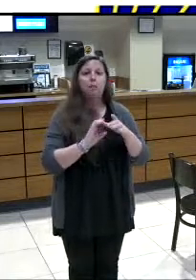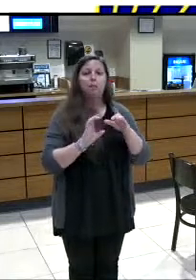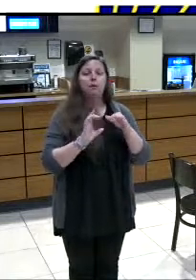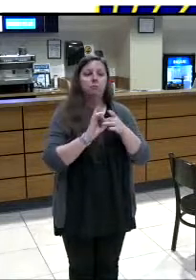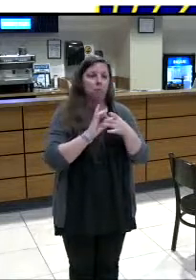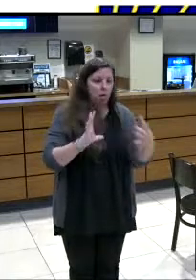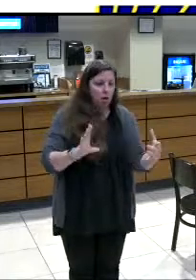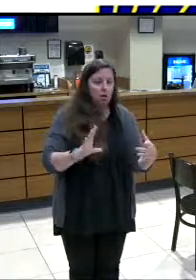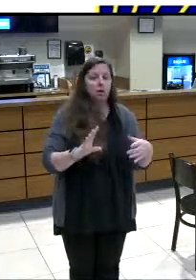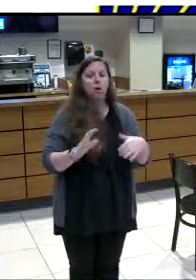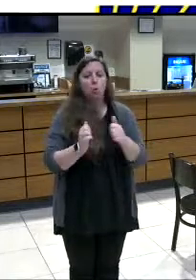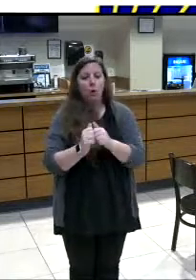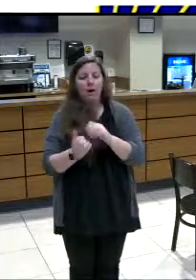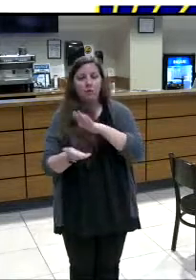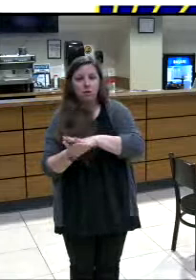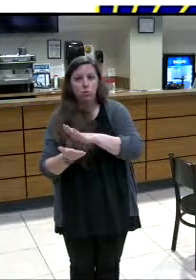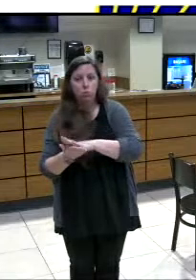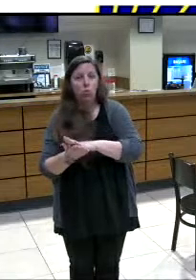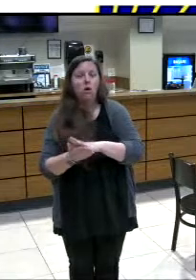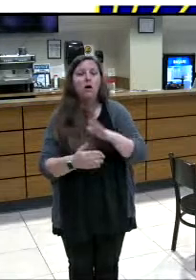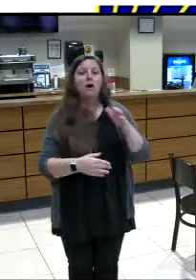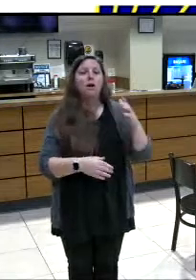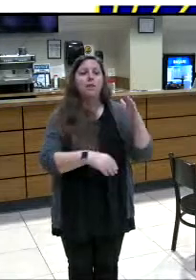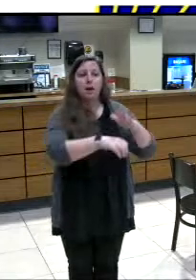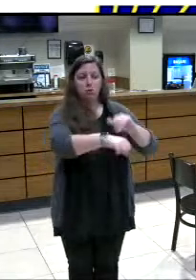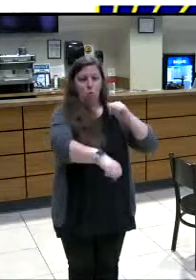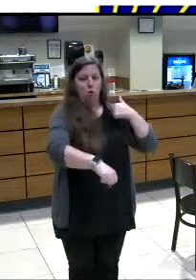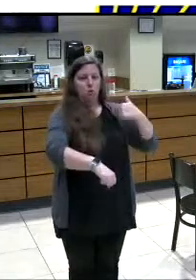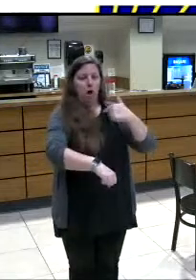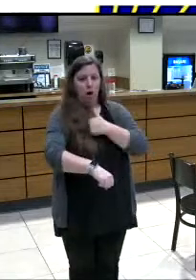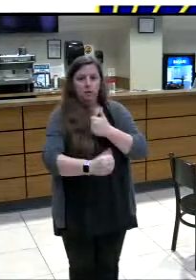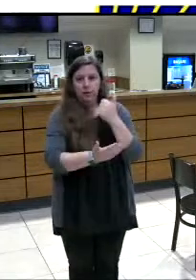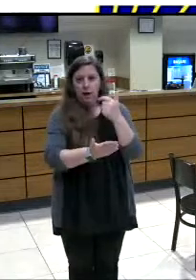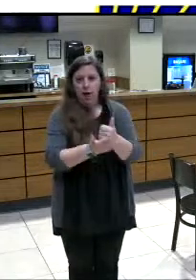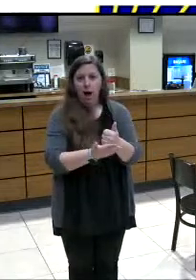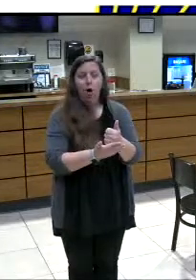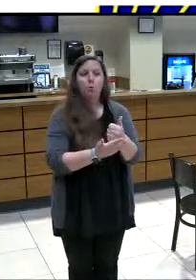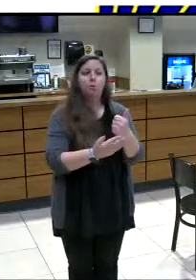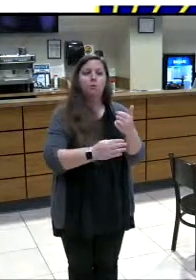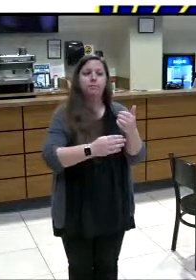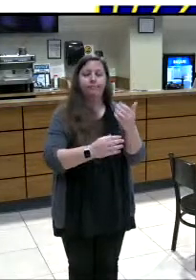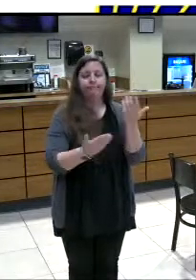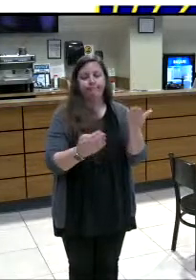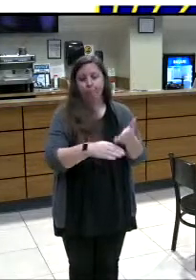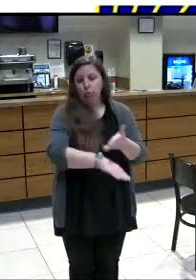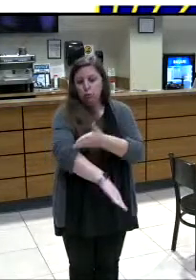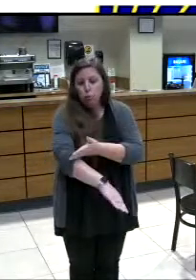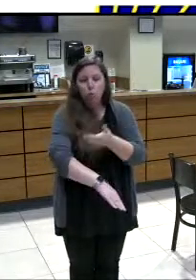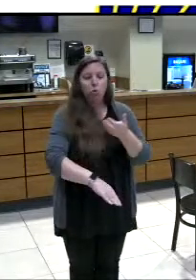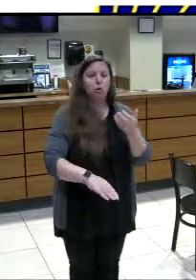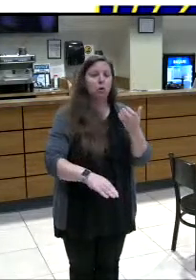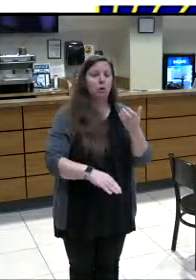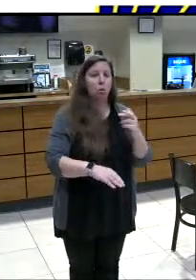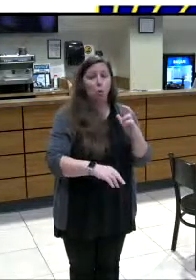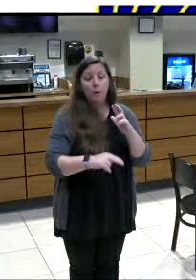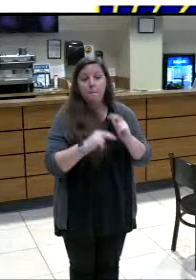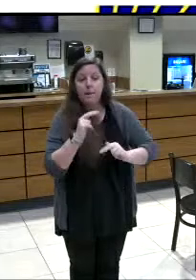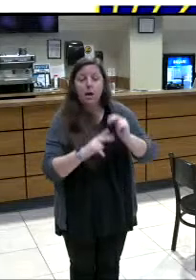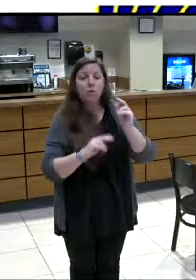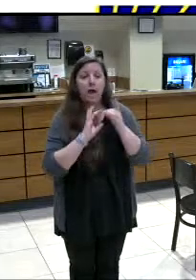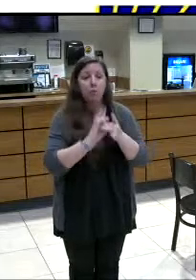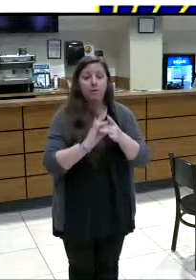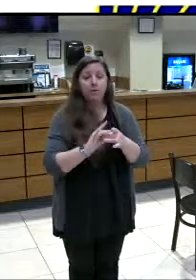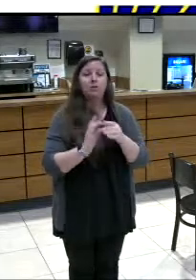to help restore or to build that relationship. And oftentimes it requires us going out